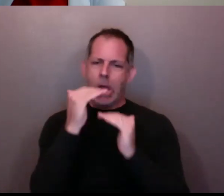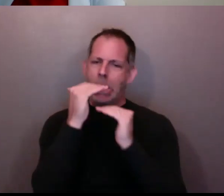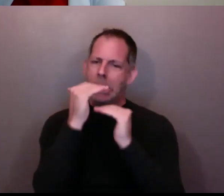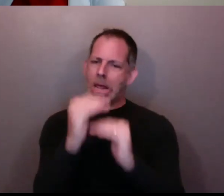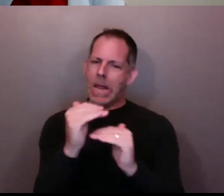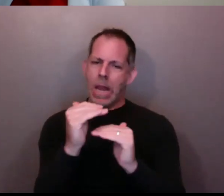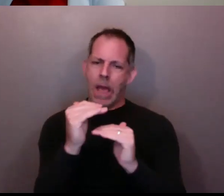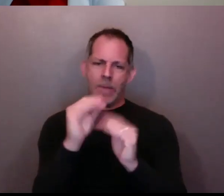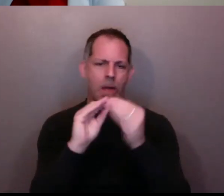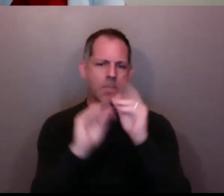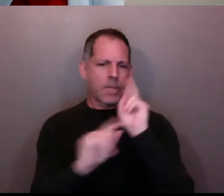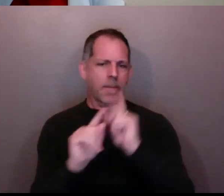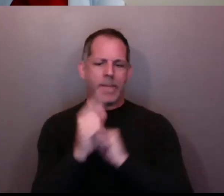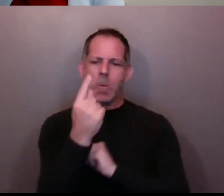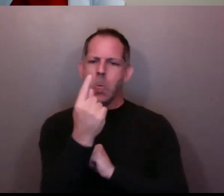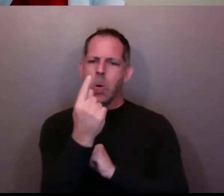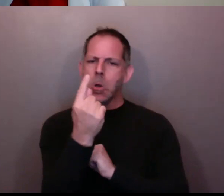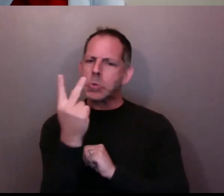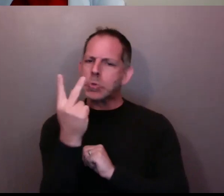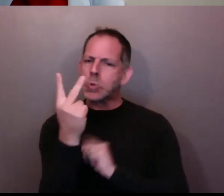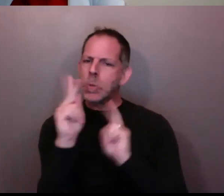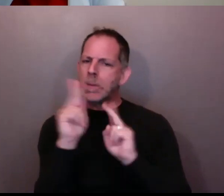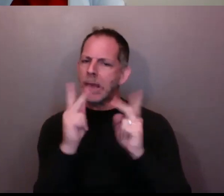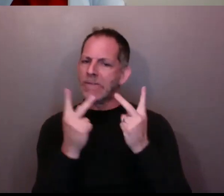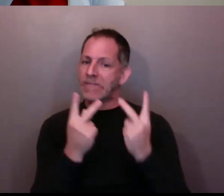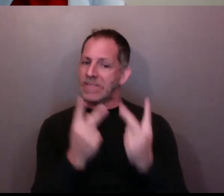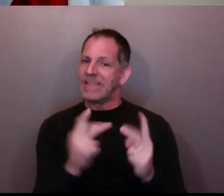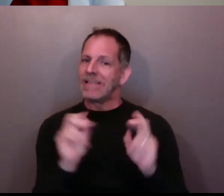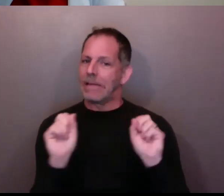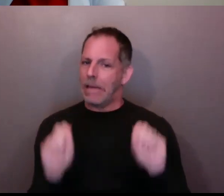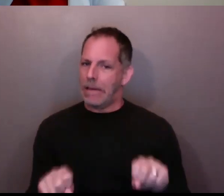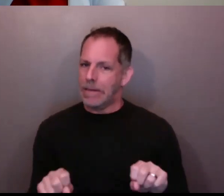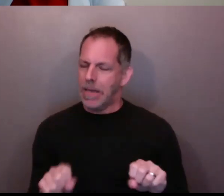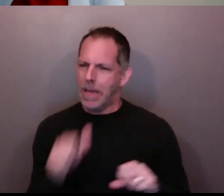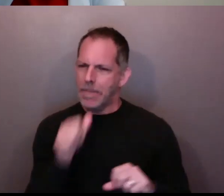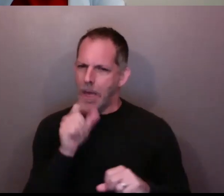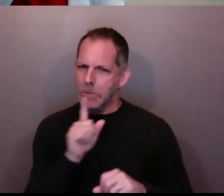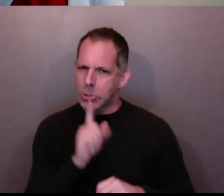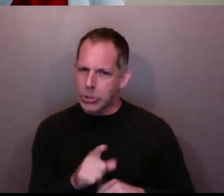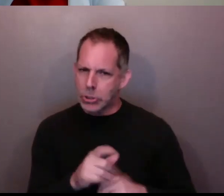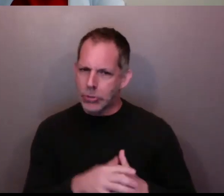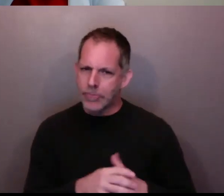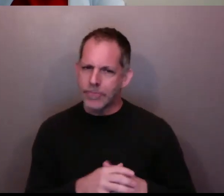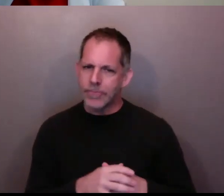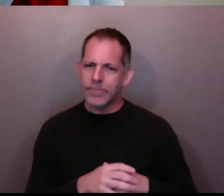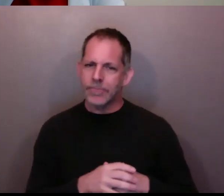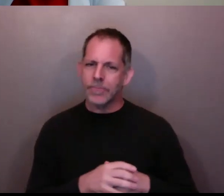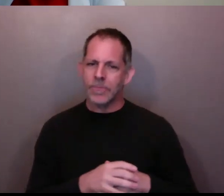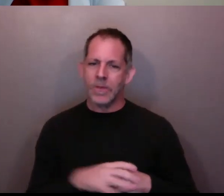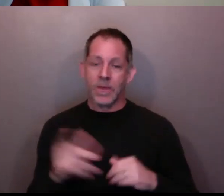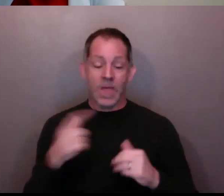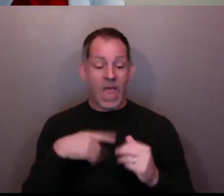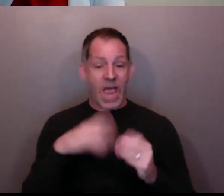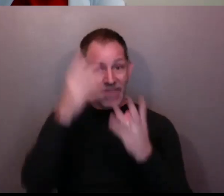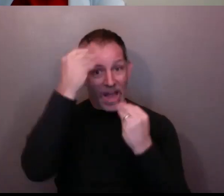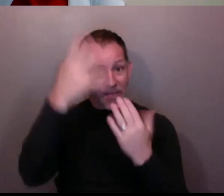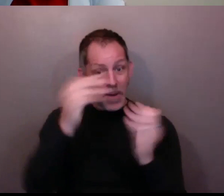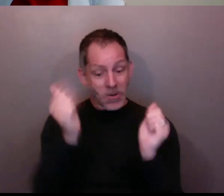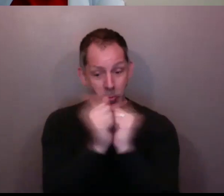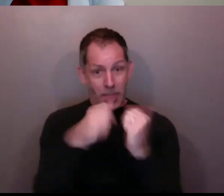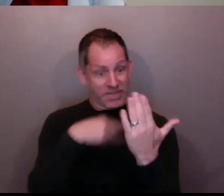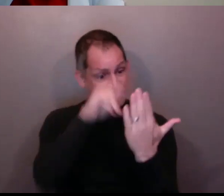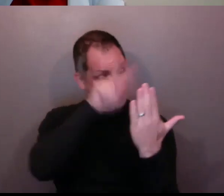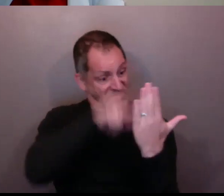individuals. That I don't have that guidance right in front of me, but we will certainly make sure